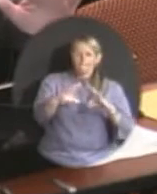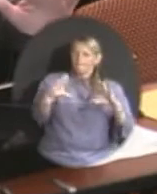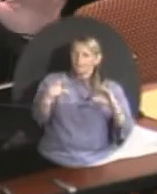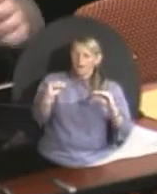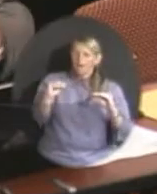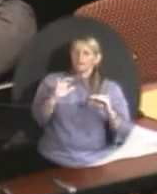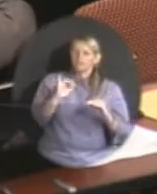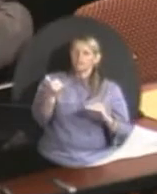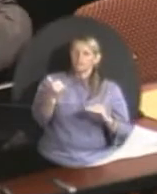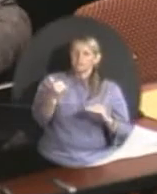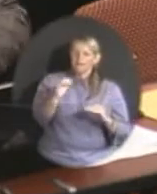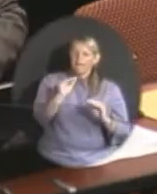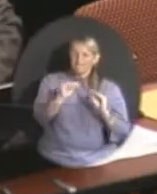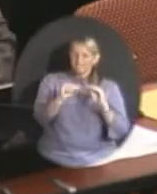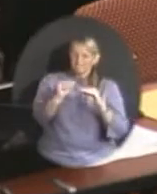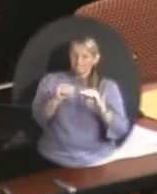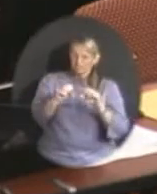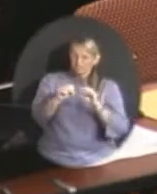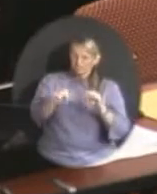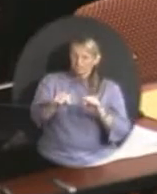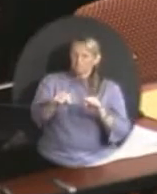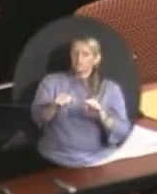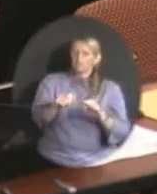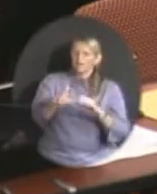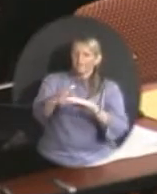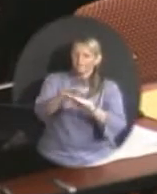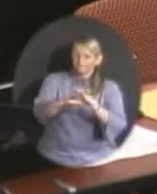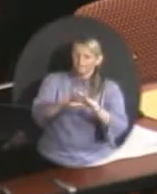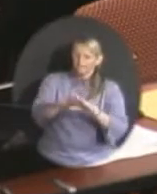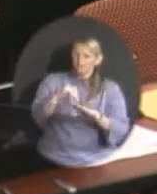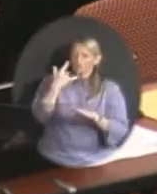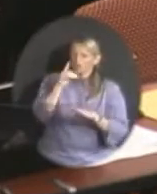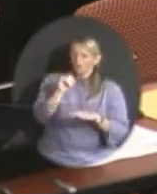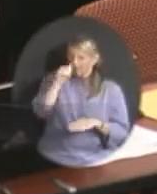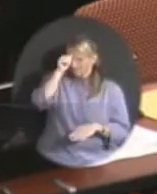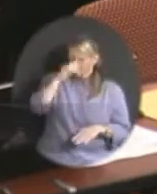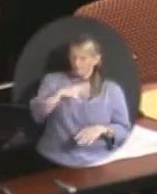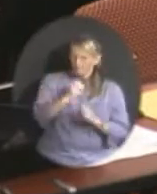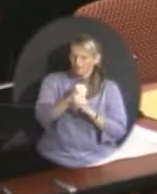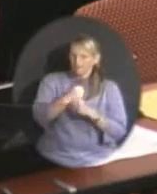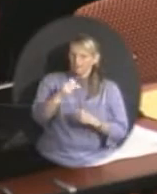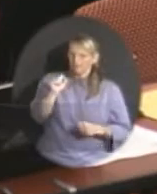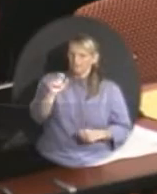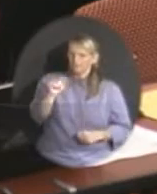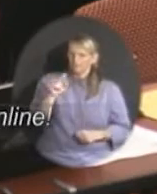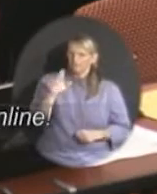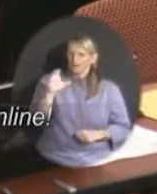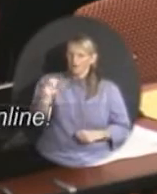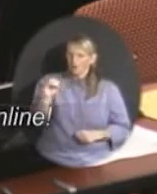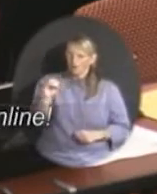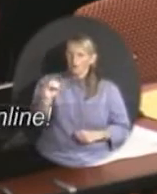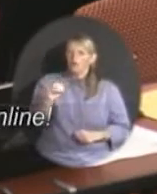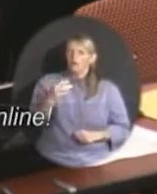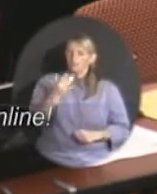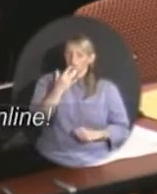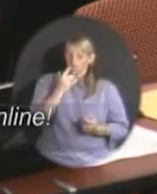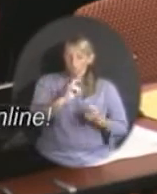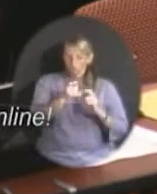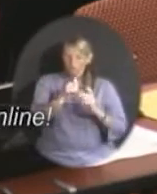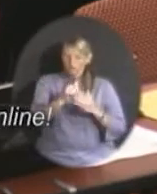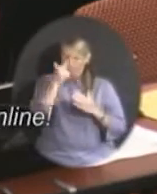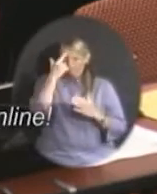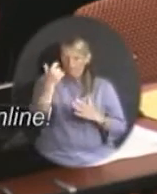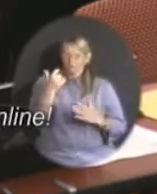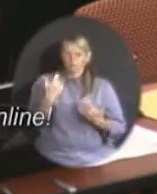finish over the top of it that is a man-made stucco look. We made the change primarily because it was $31,000 cheaper. Cast in